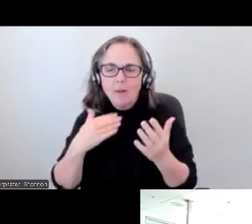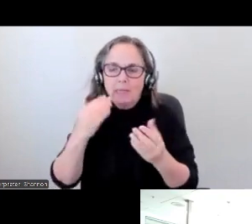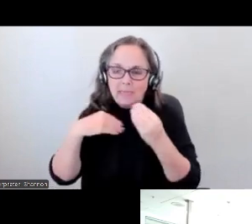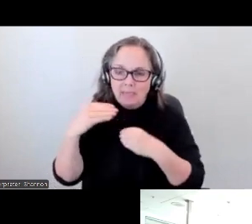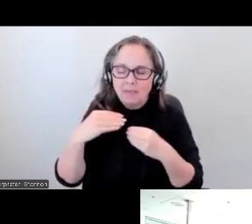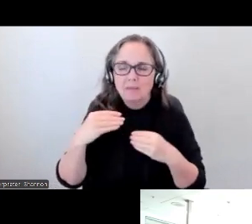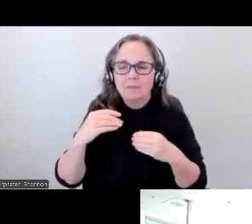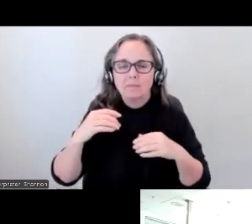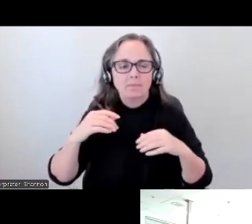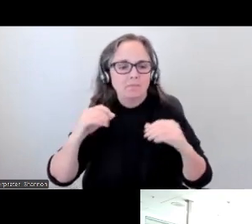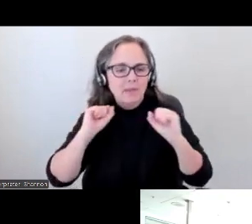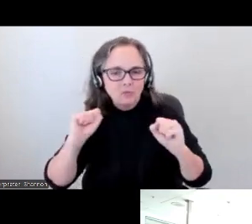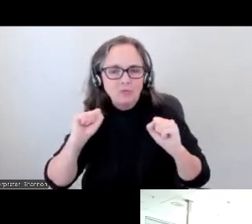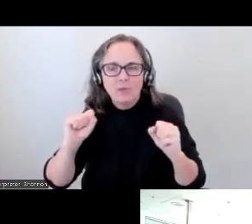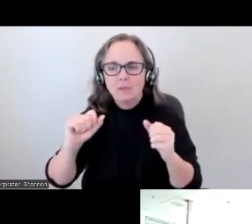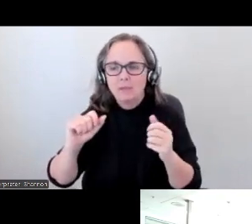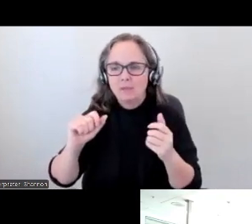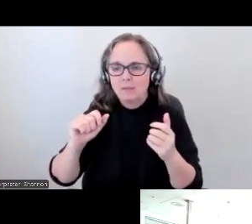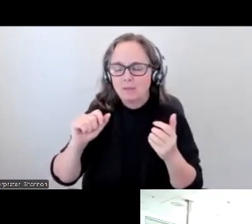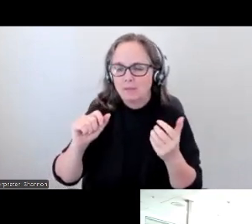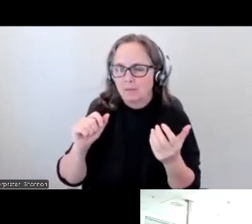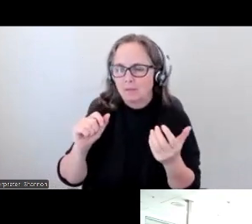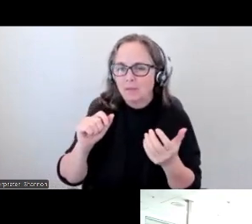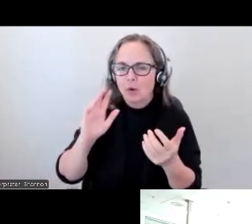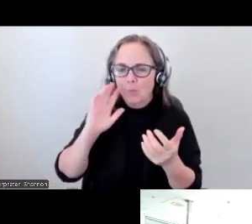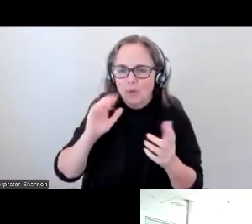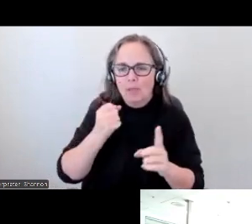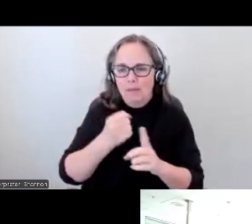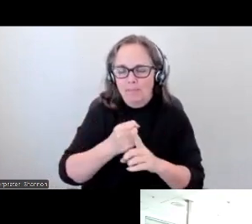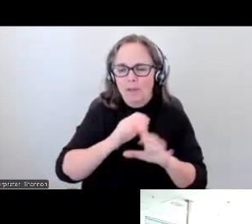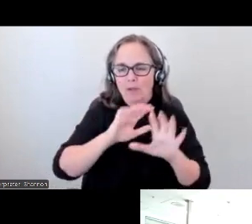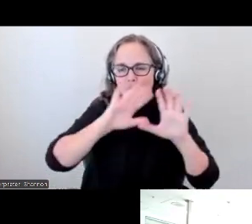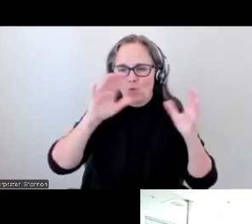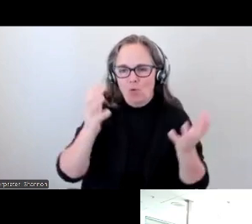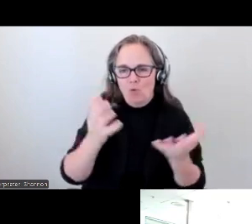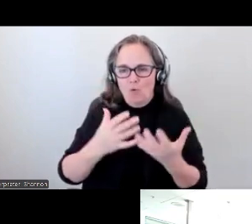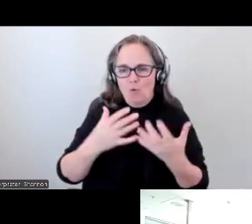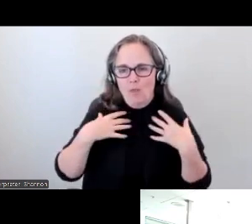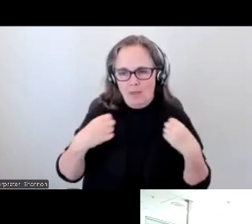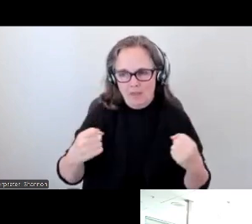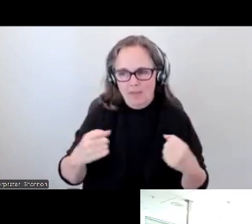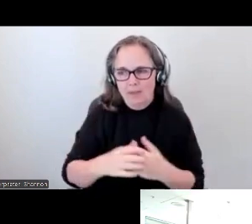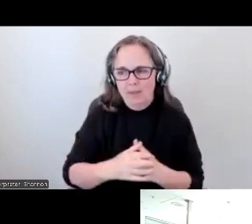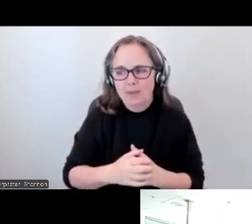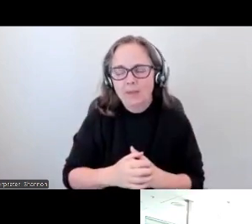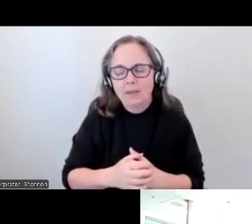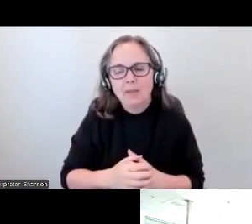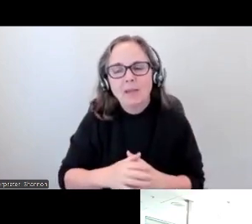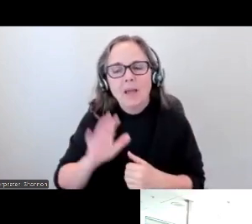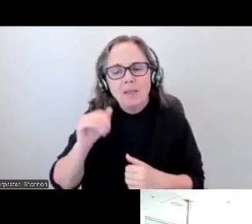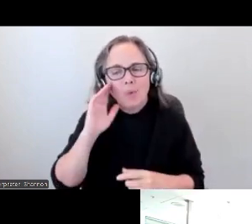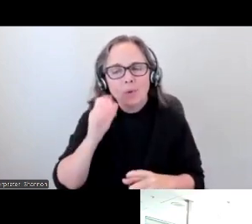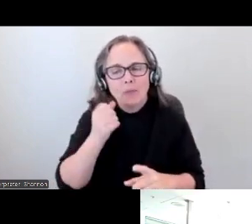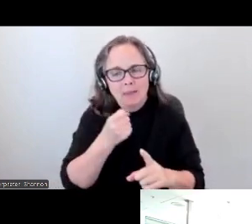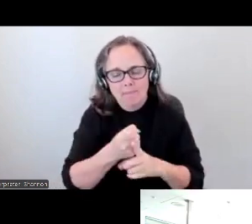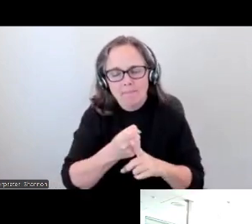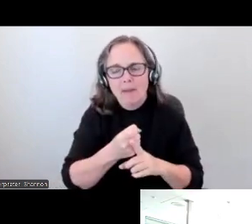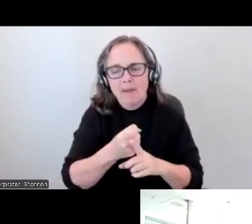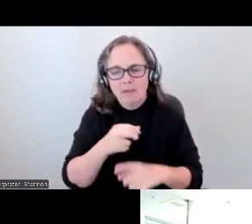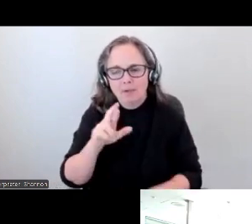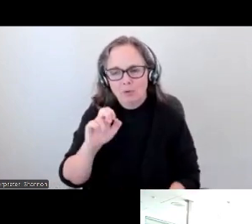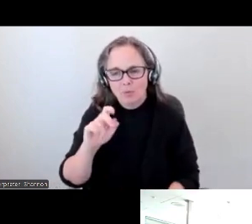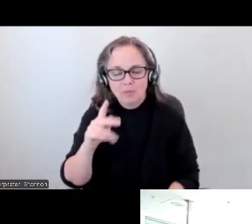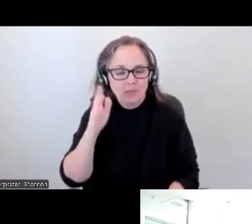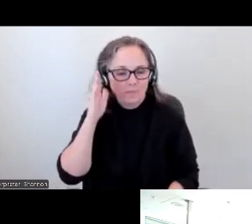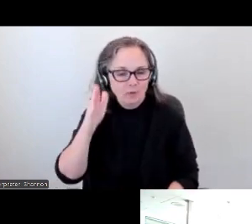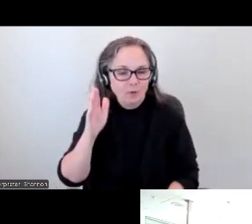exercises habits that will overall impact how healthy you are, and that will impact your risk and eventually,